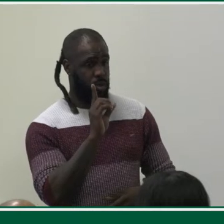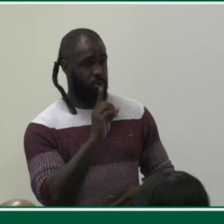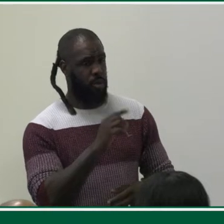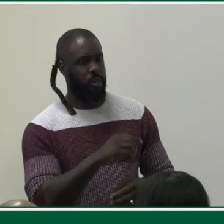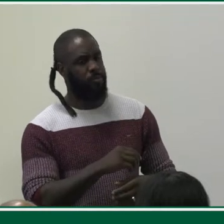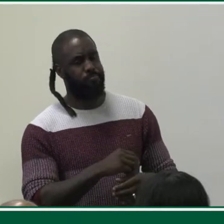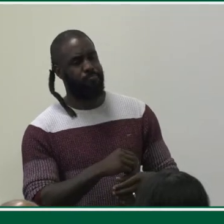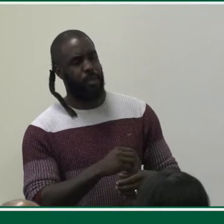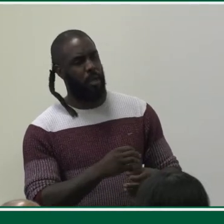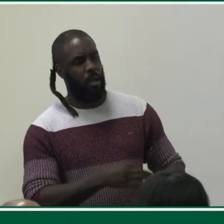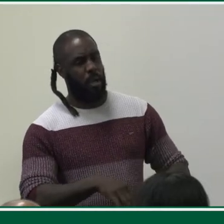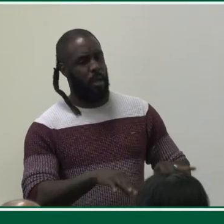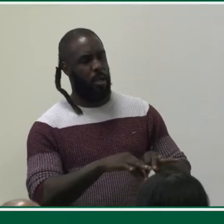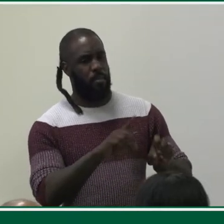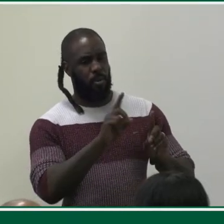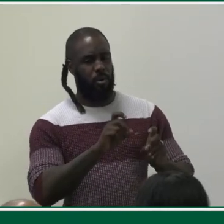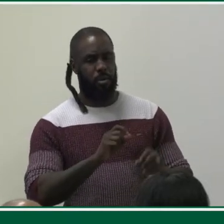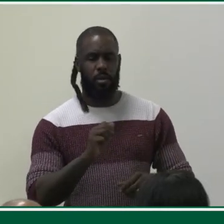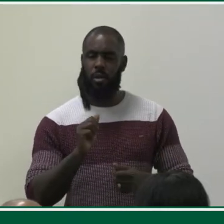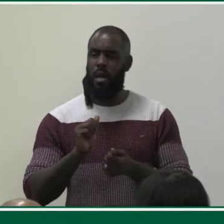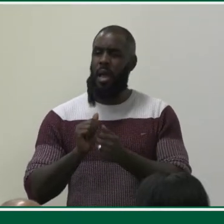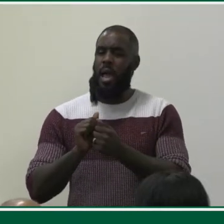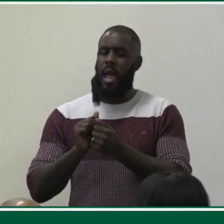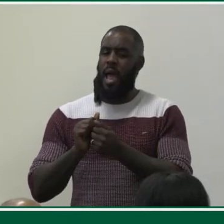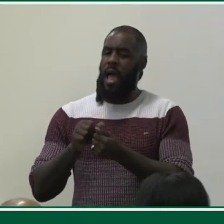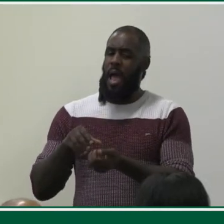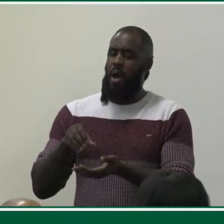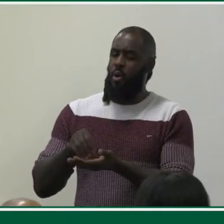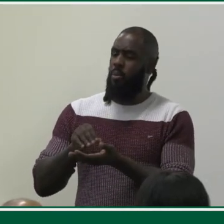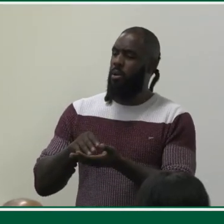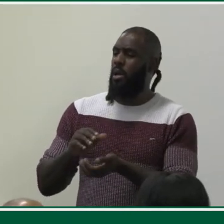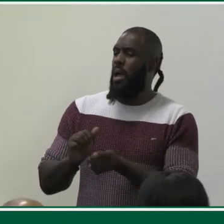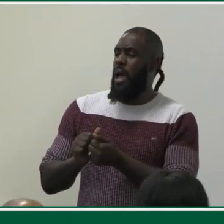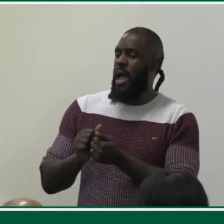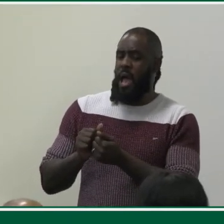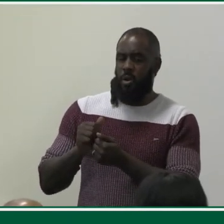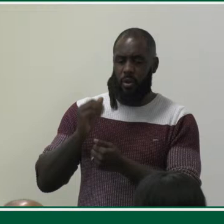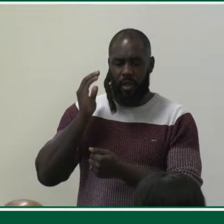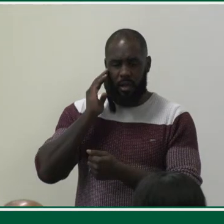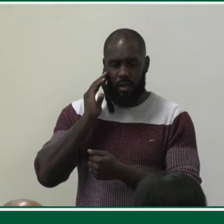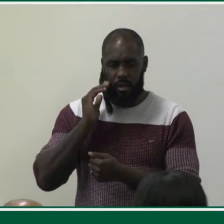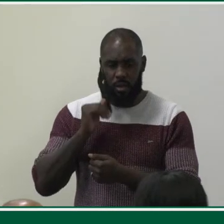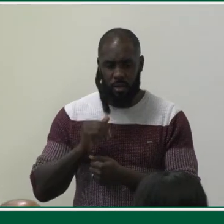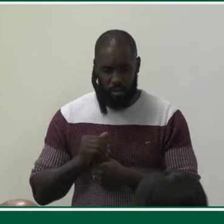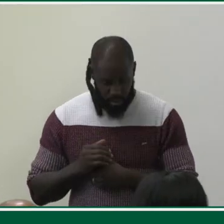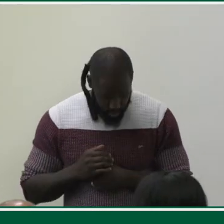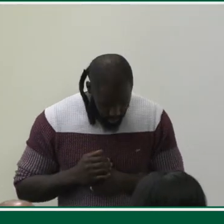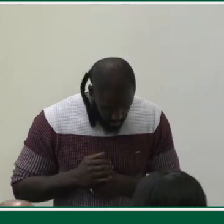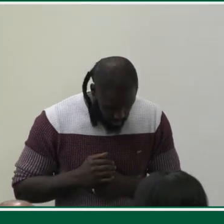questions is, how will scholars be considered for the Black Honors College, Dr. Ati?